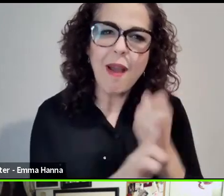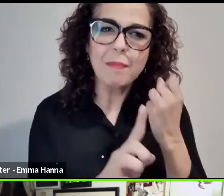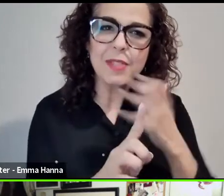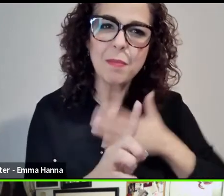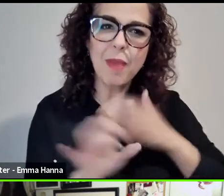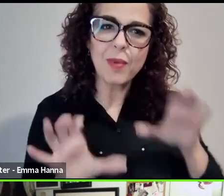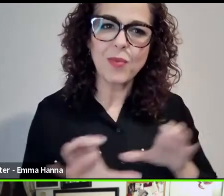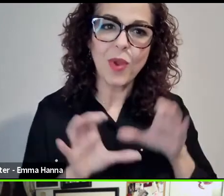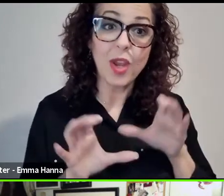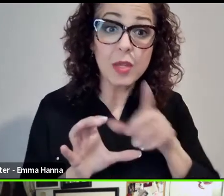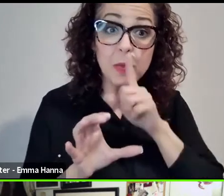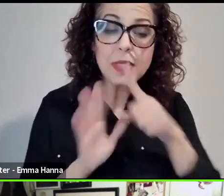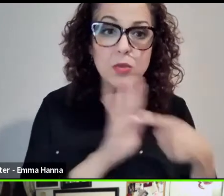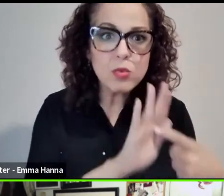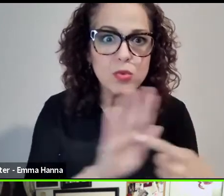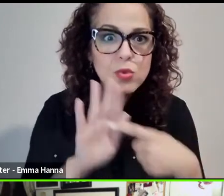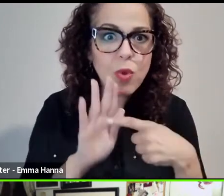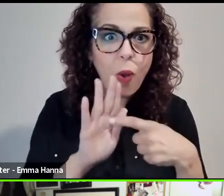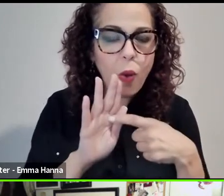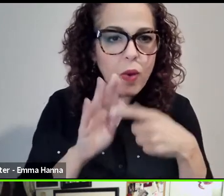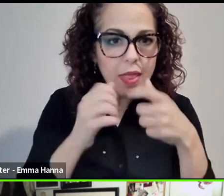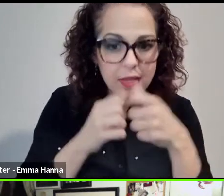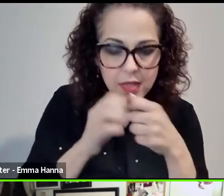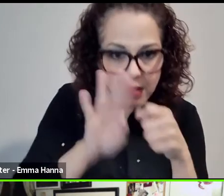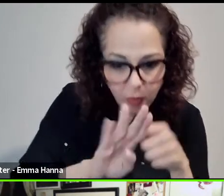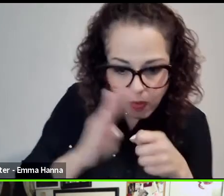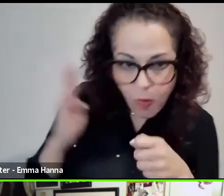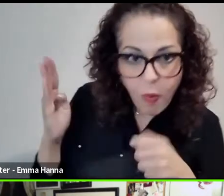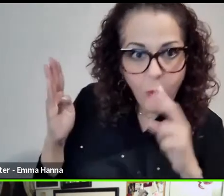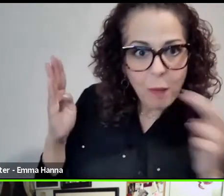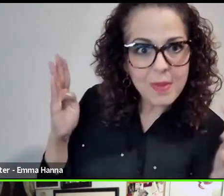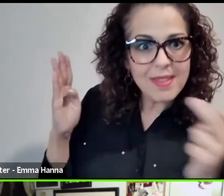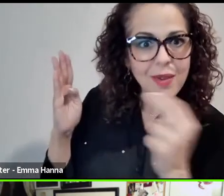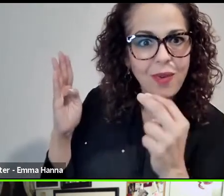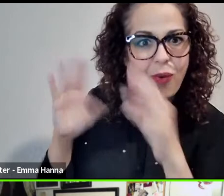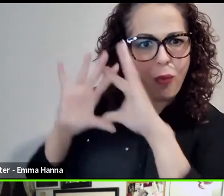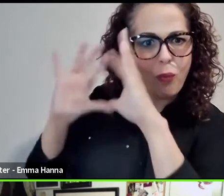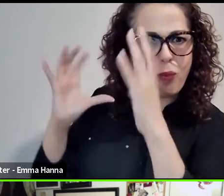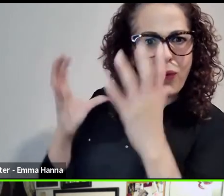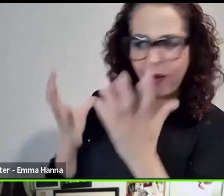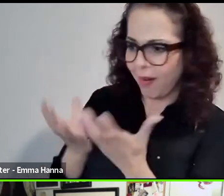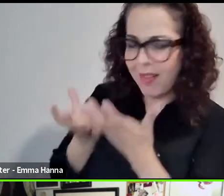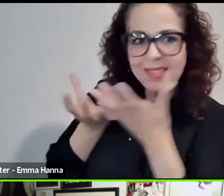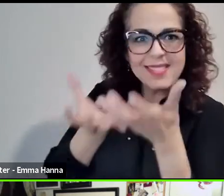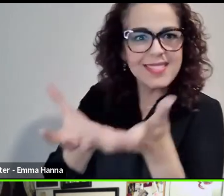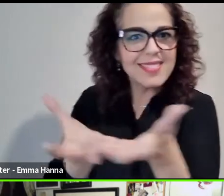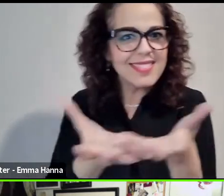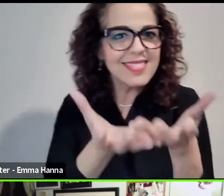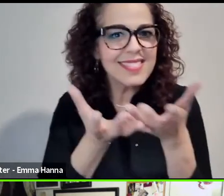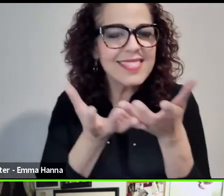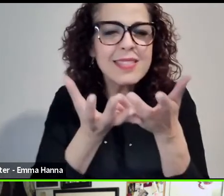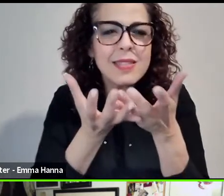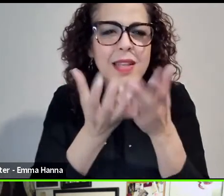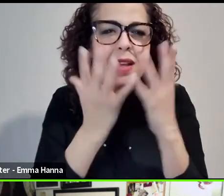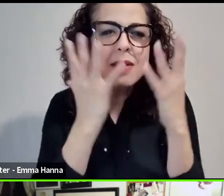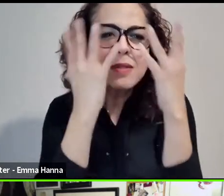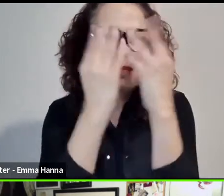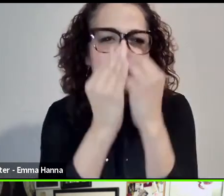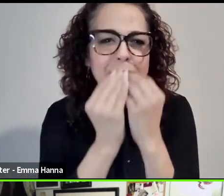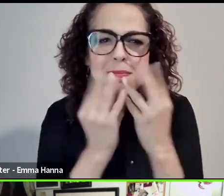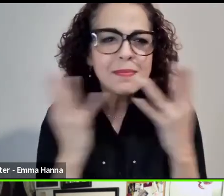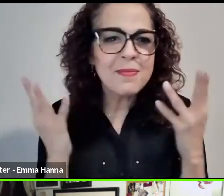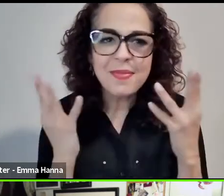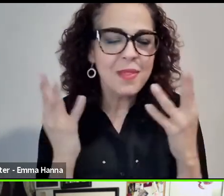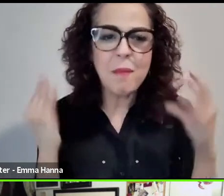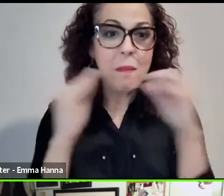show people a world that is richer and more complicated above all than they ever thought possible,